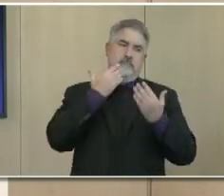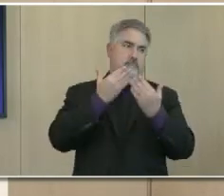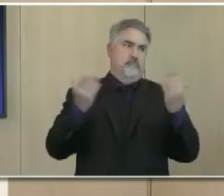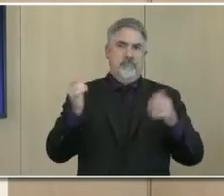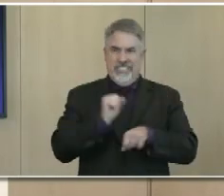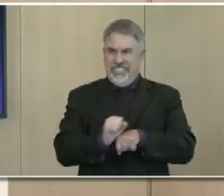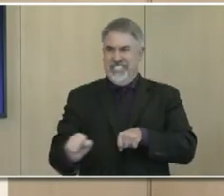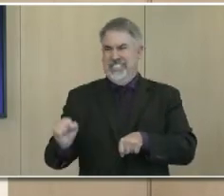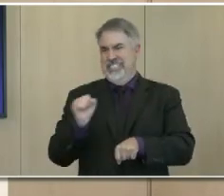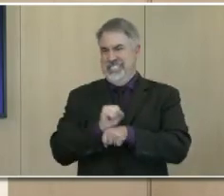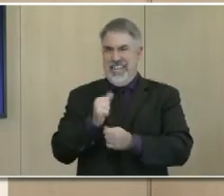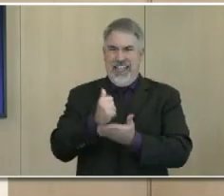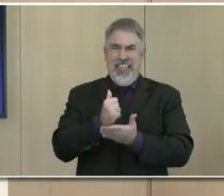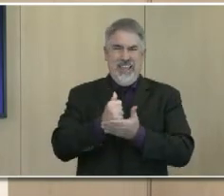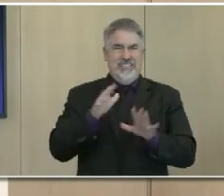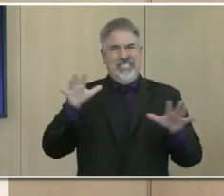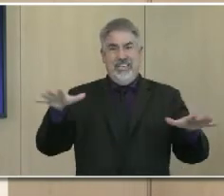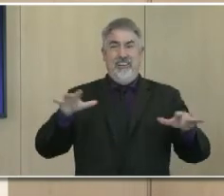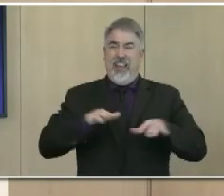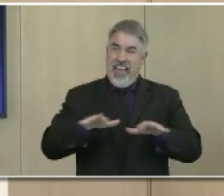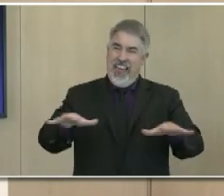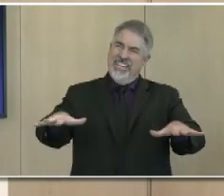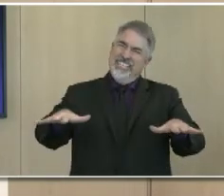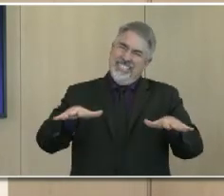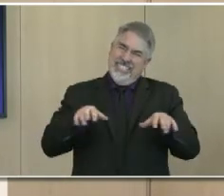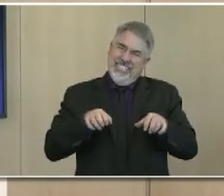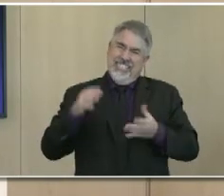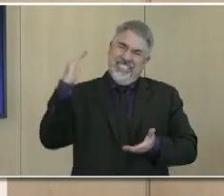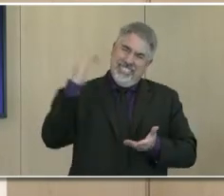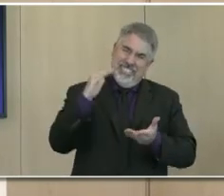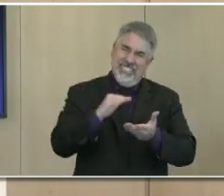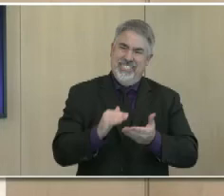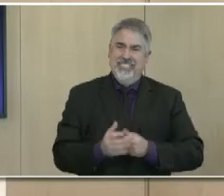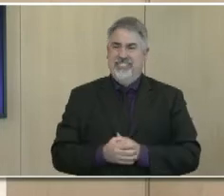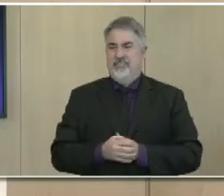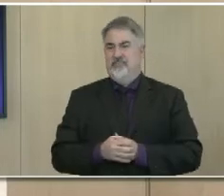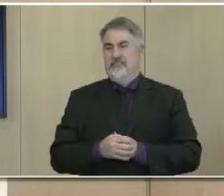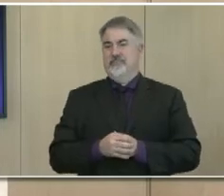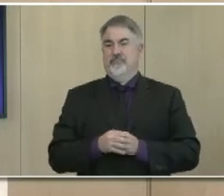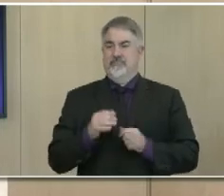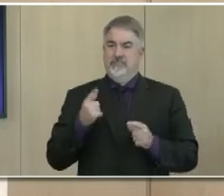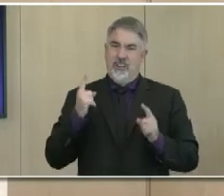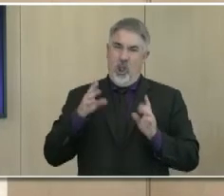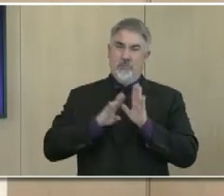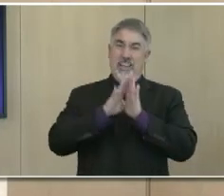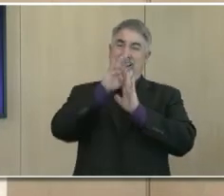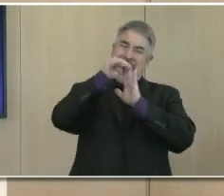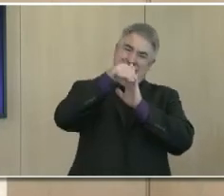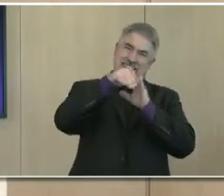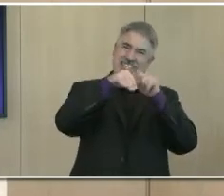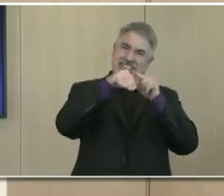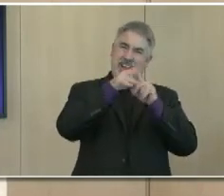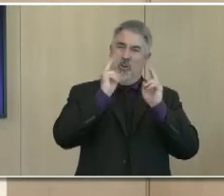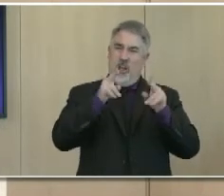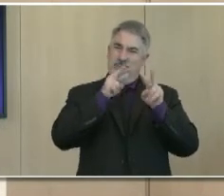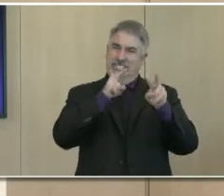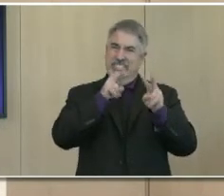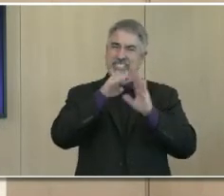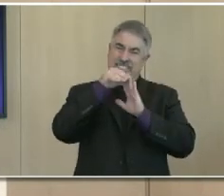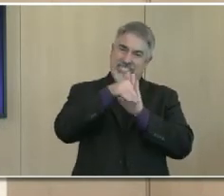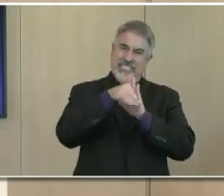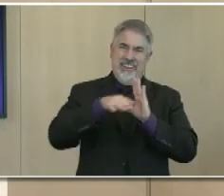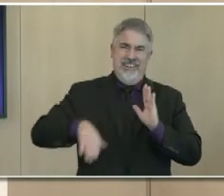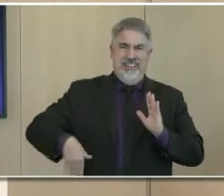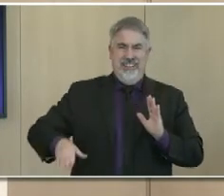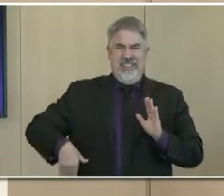the curve, which you've heard so much about over these past several weeks. All of these actions are to flatten the